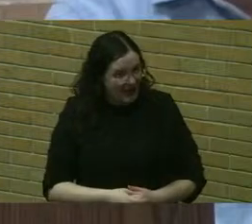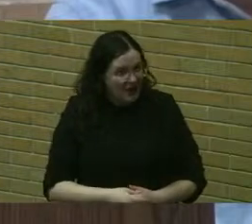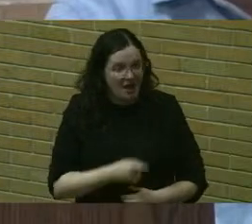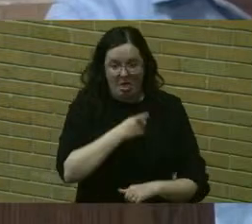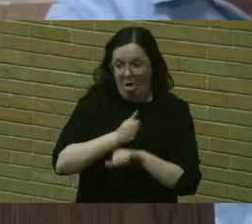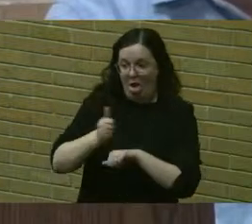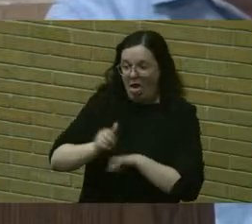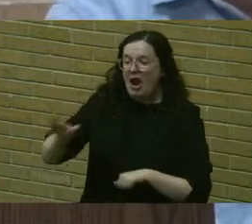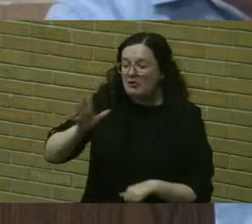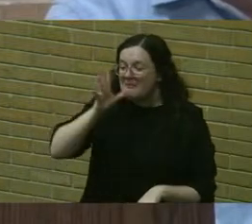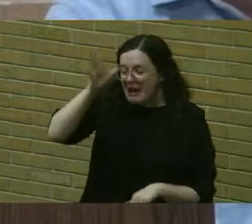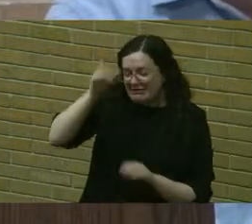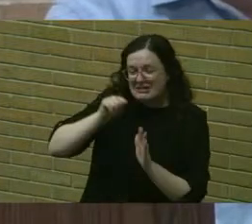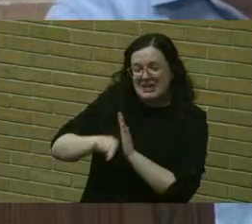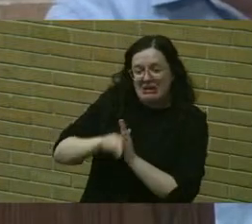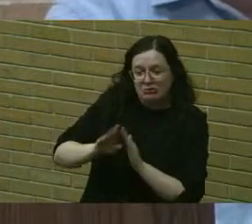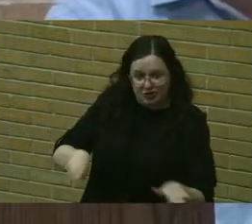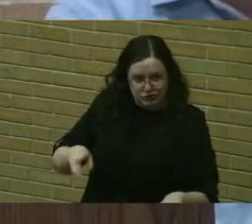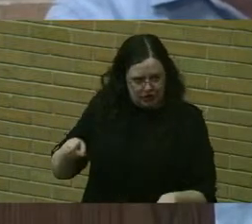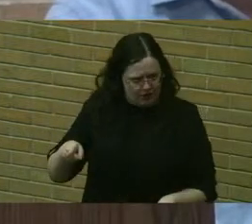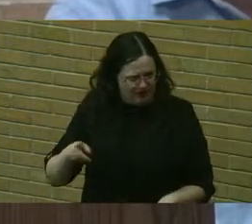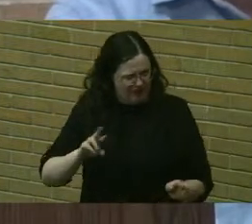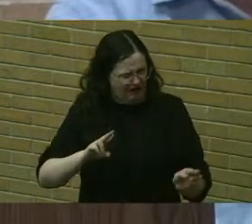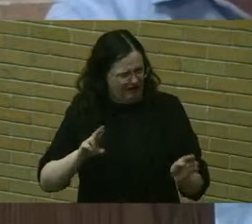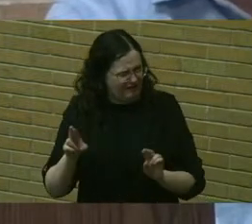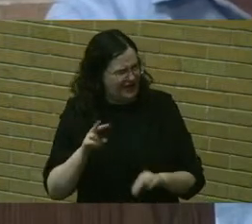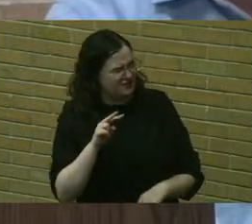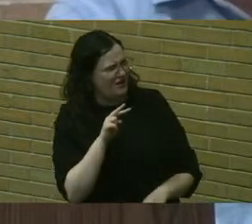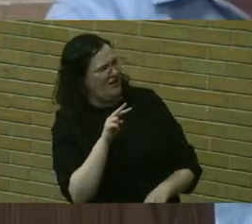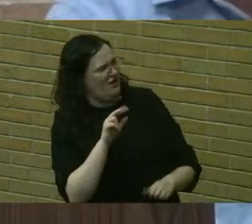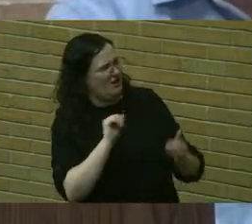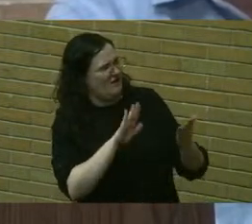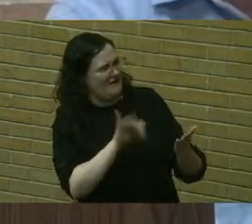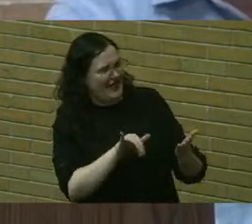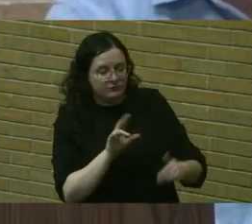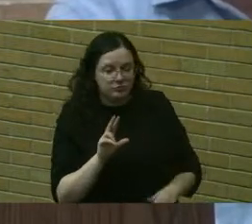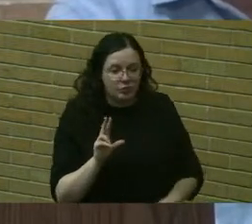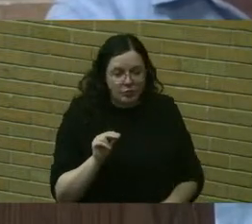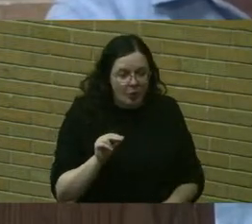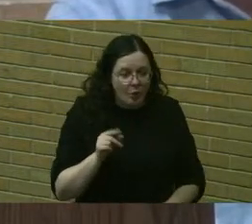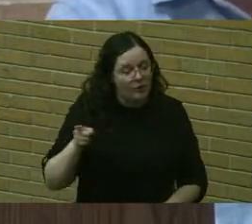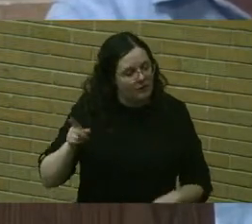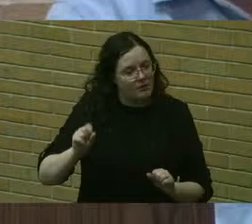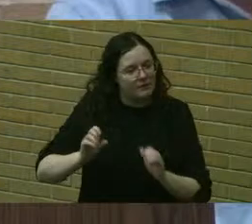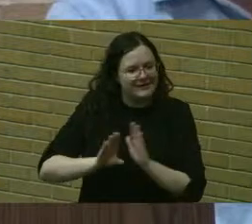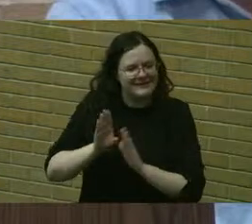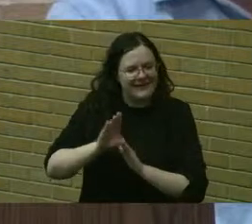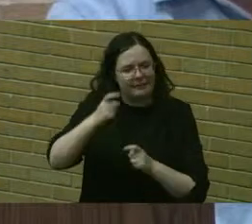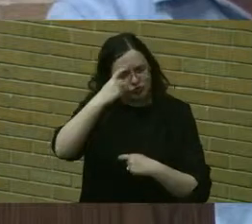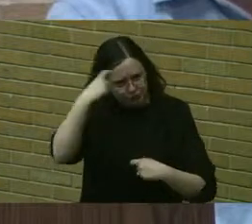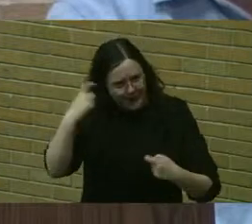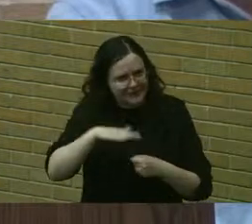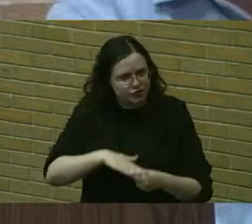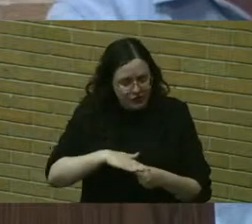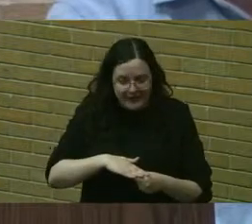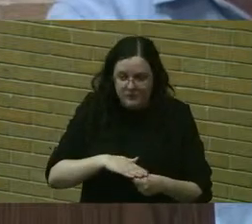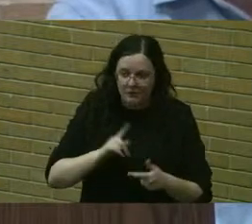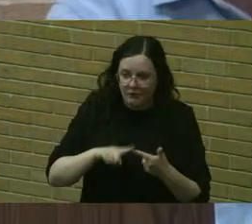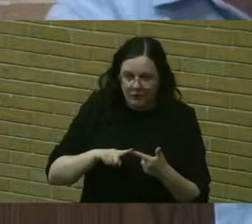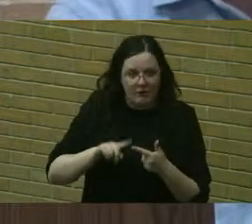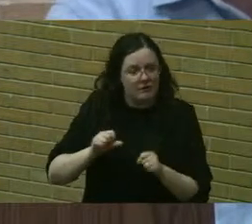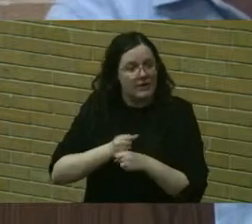children. They can, as I said, they can develop traumatic stress, have